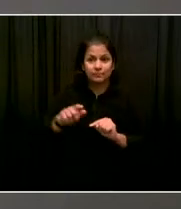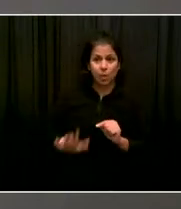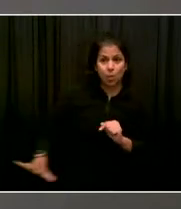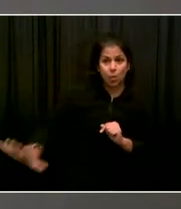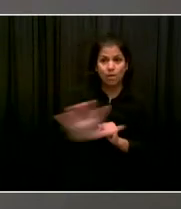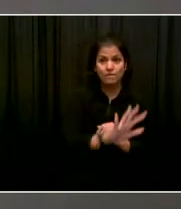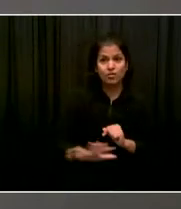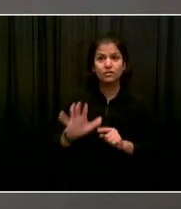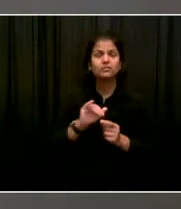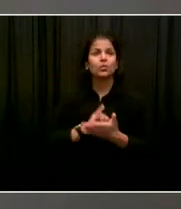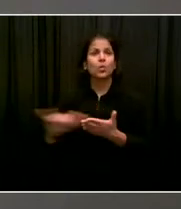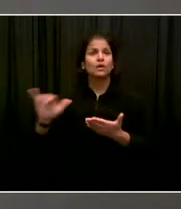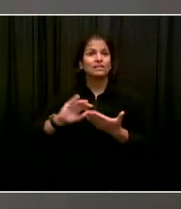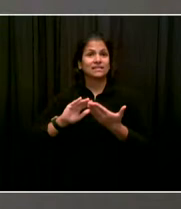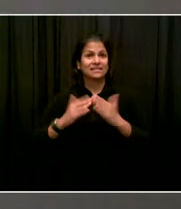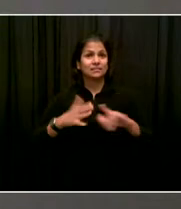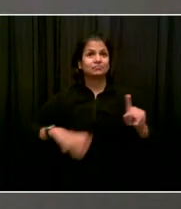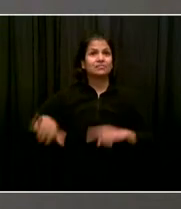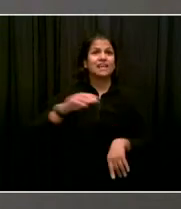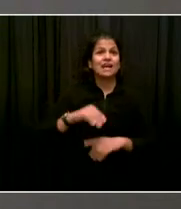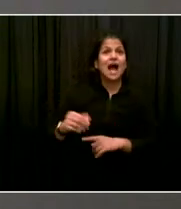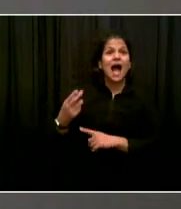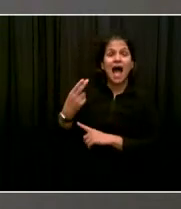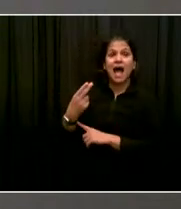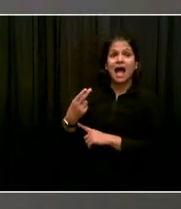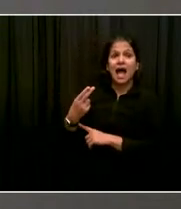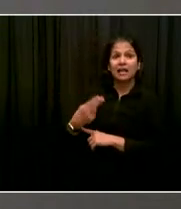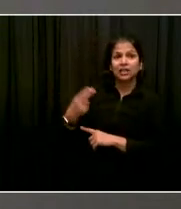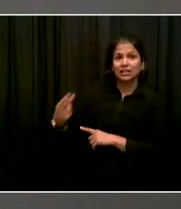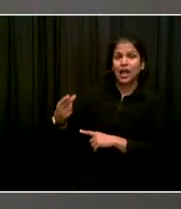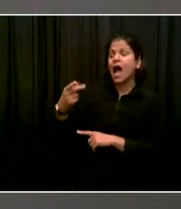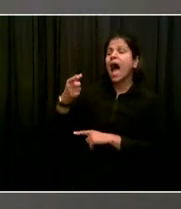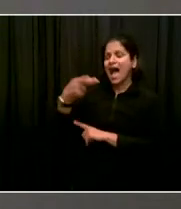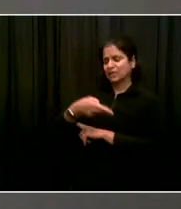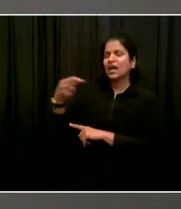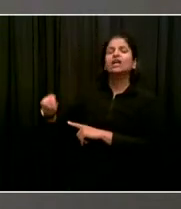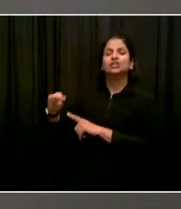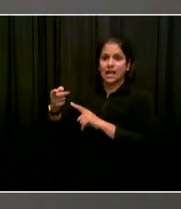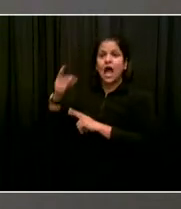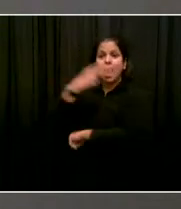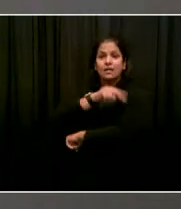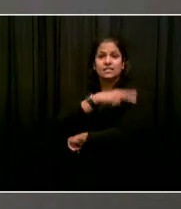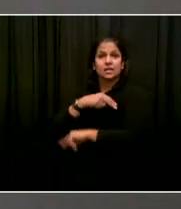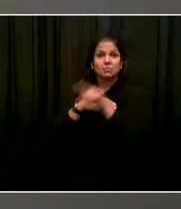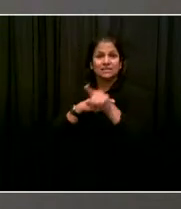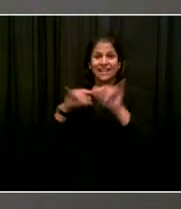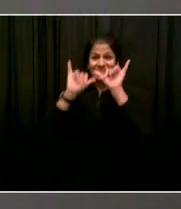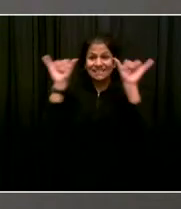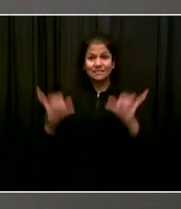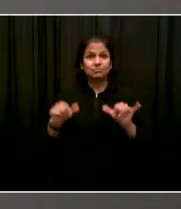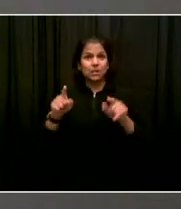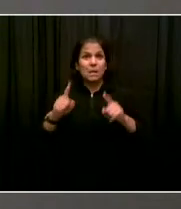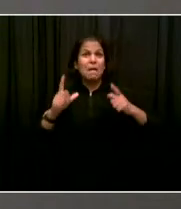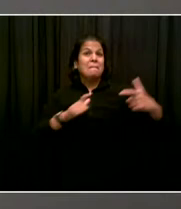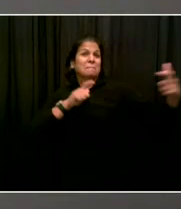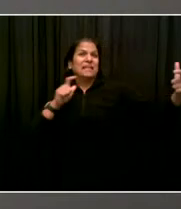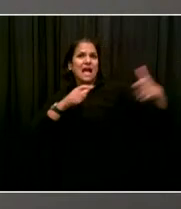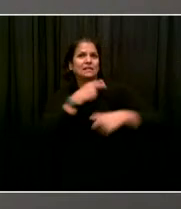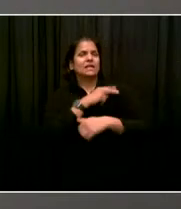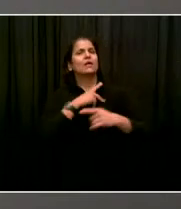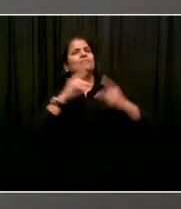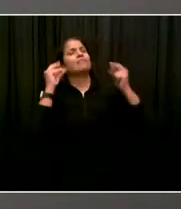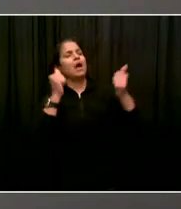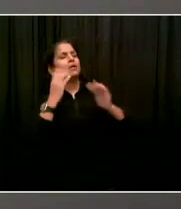of the large size, they're much more likely to have a short wait and get that test done. But as you say, sir, the